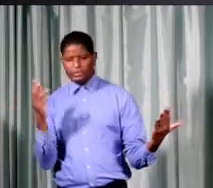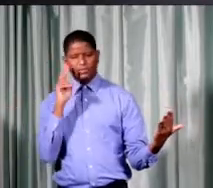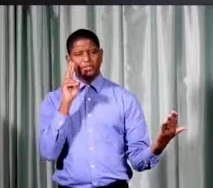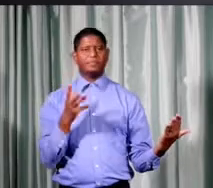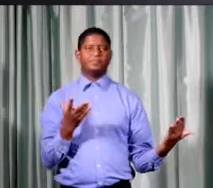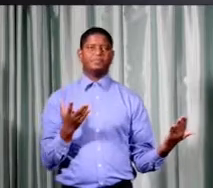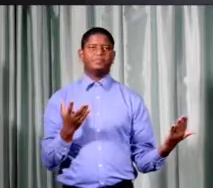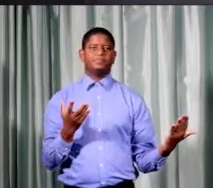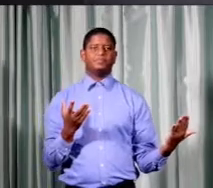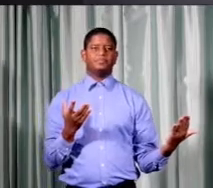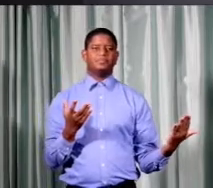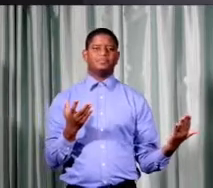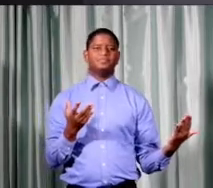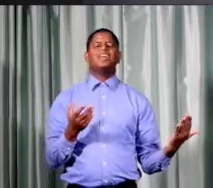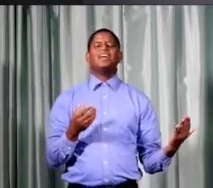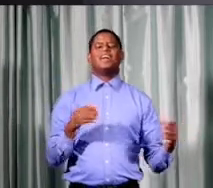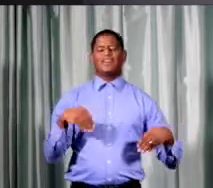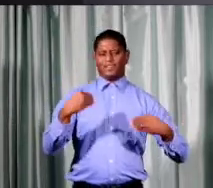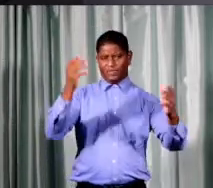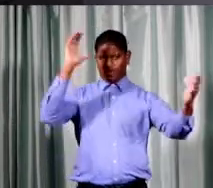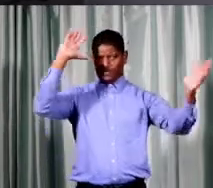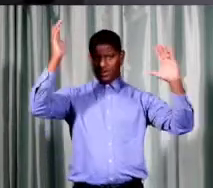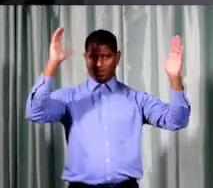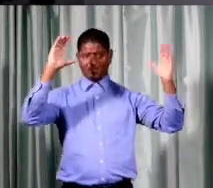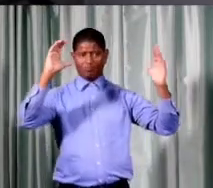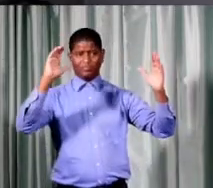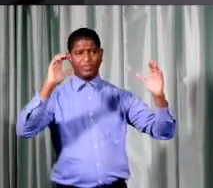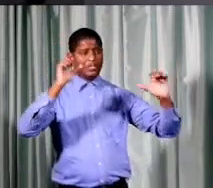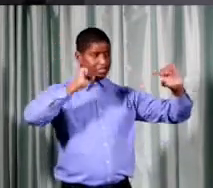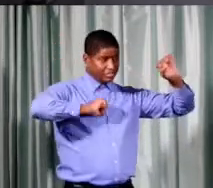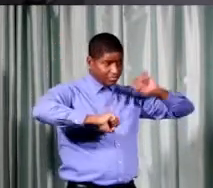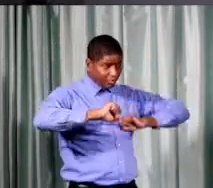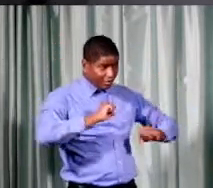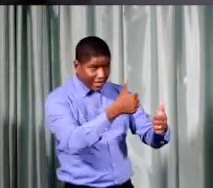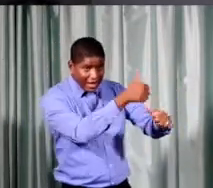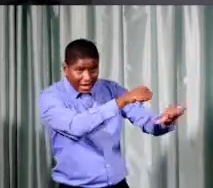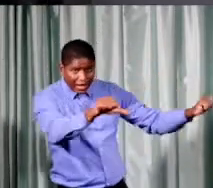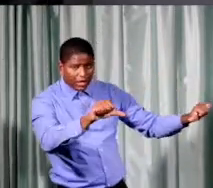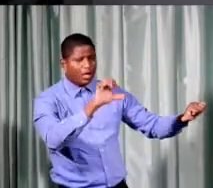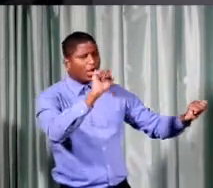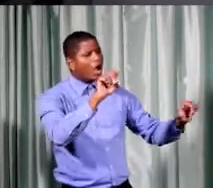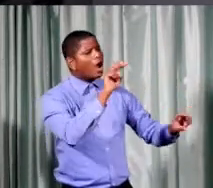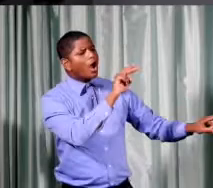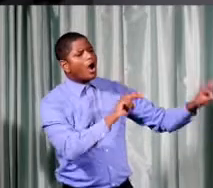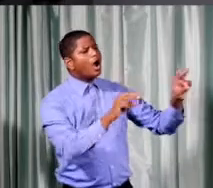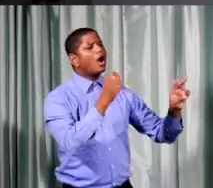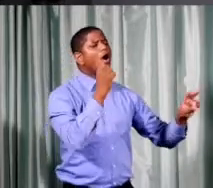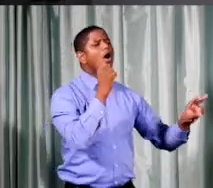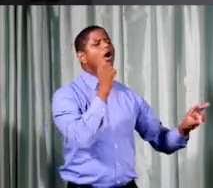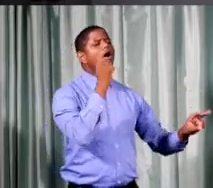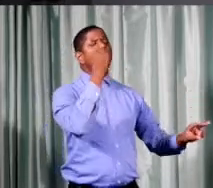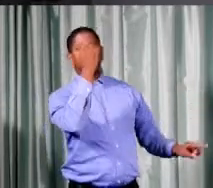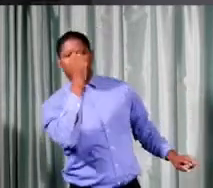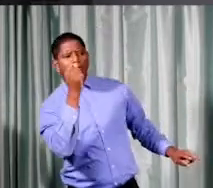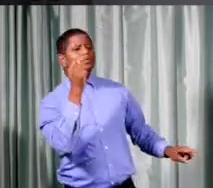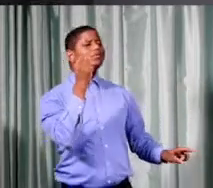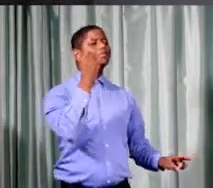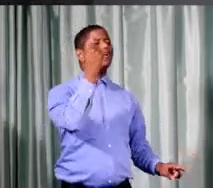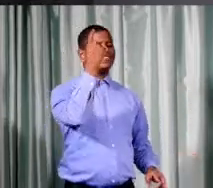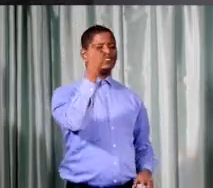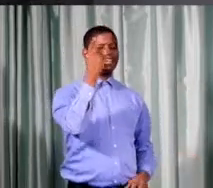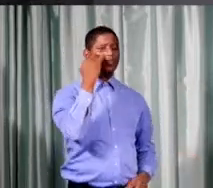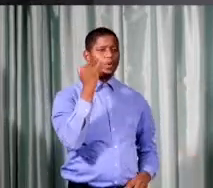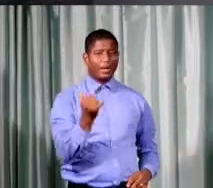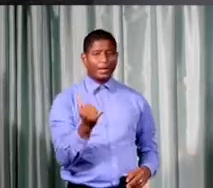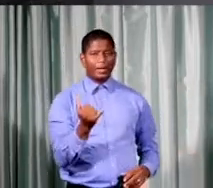on ESPN. I could look at a sport any part of the world and understand it because they have rules. It took me a while,